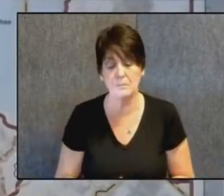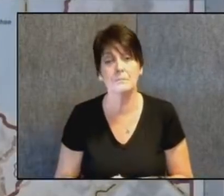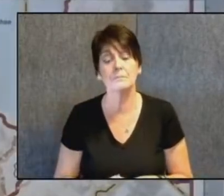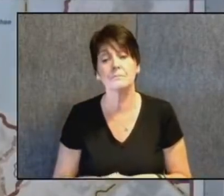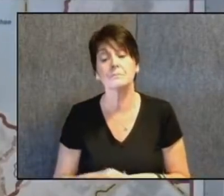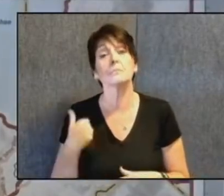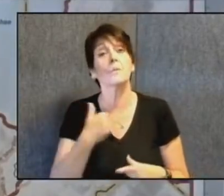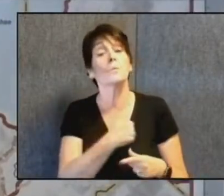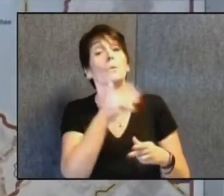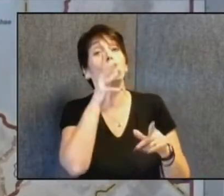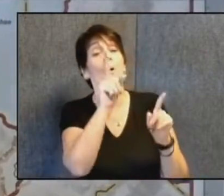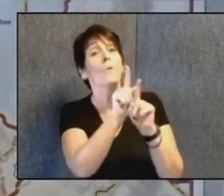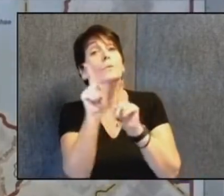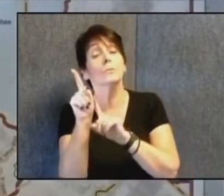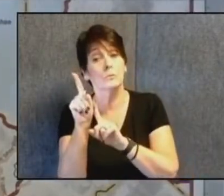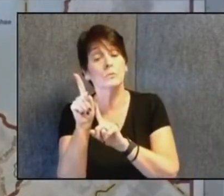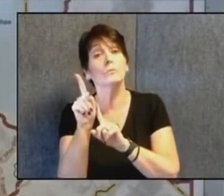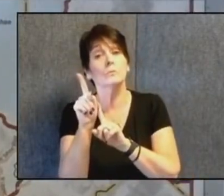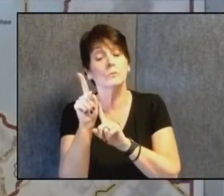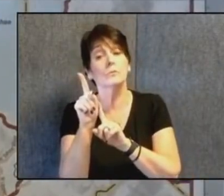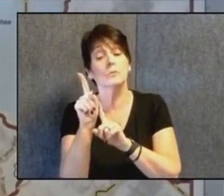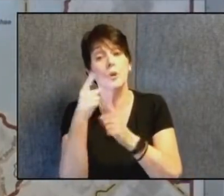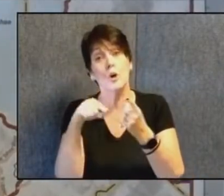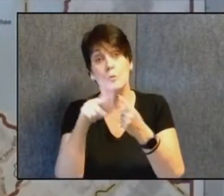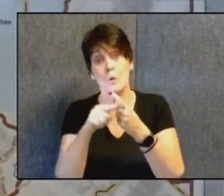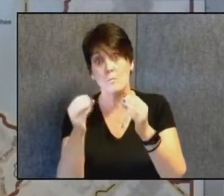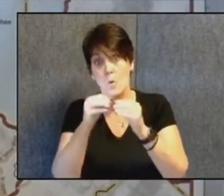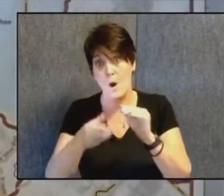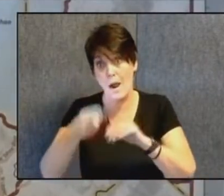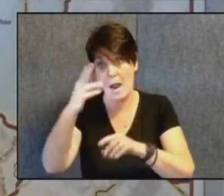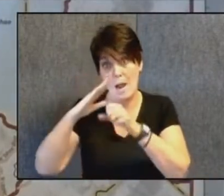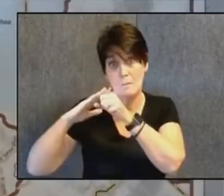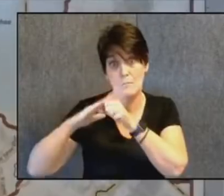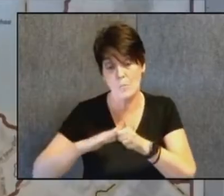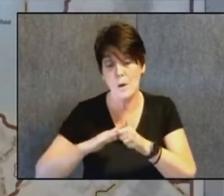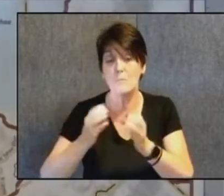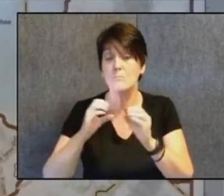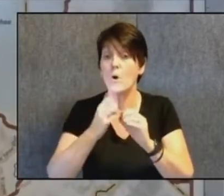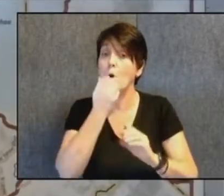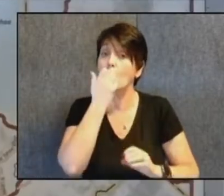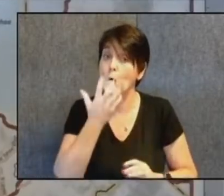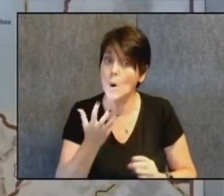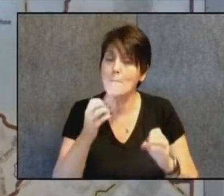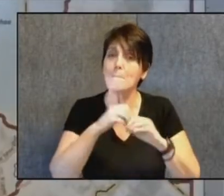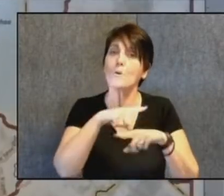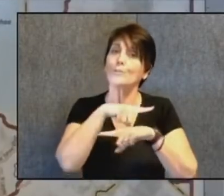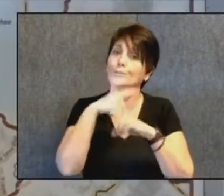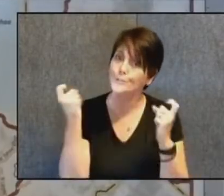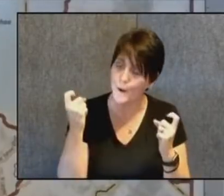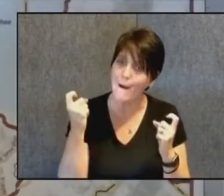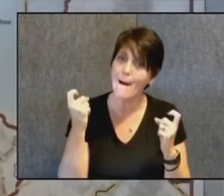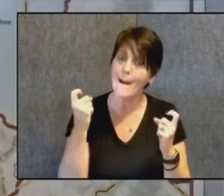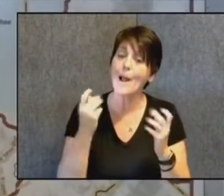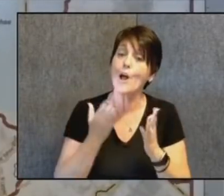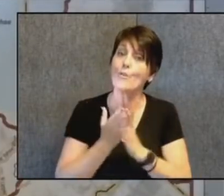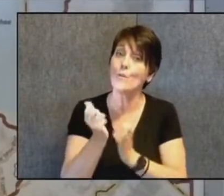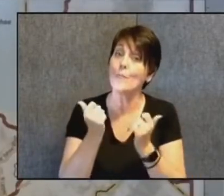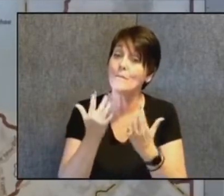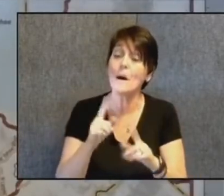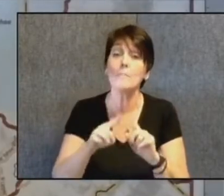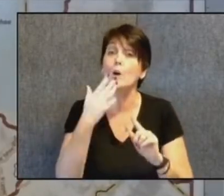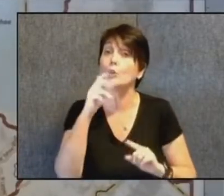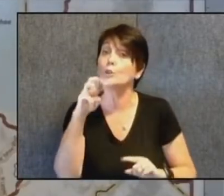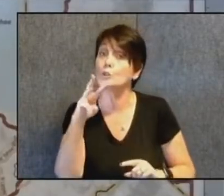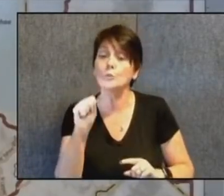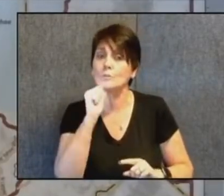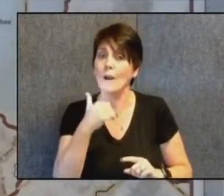We are also going to, conversely, when we get high pressure, it's going to be a little bit warmer and a little bit drier across the fire. But the good news is